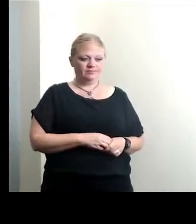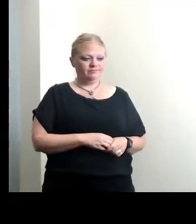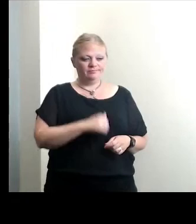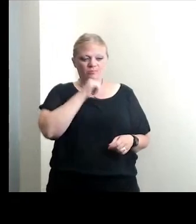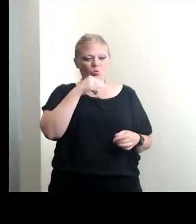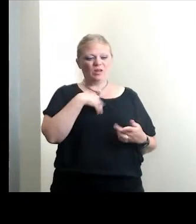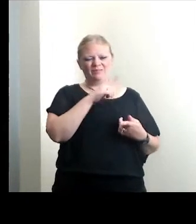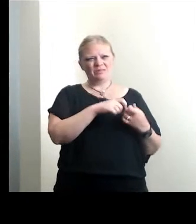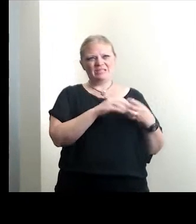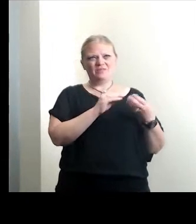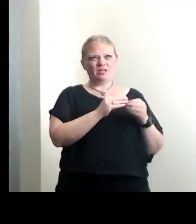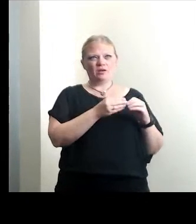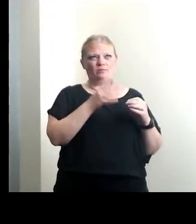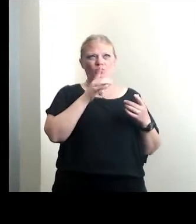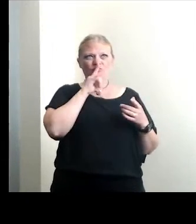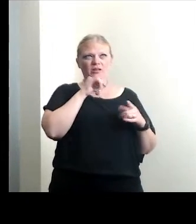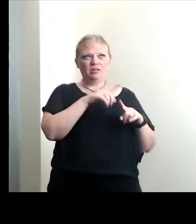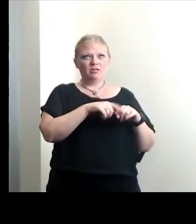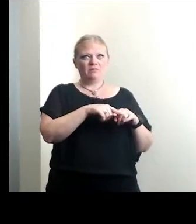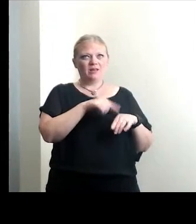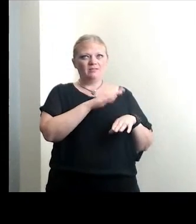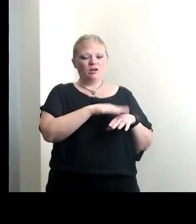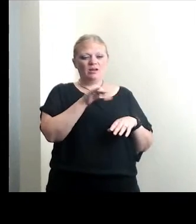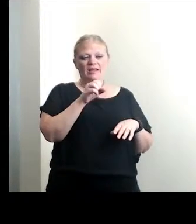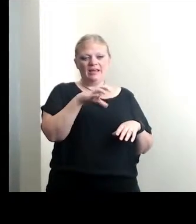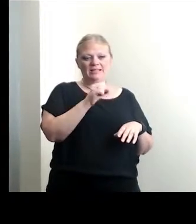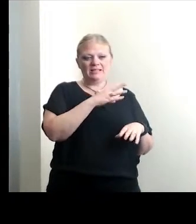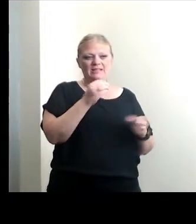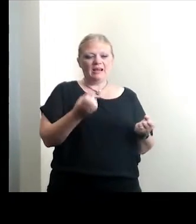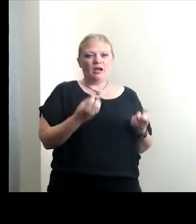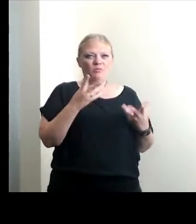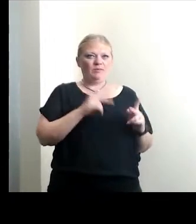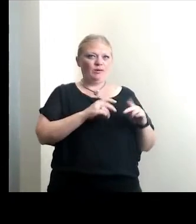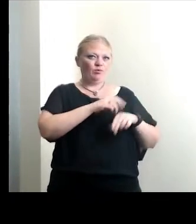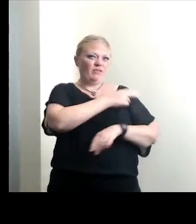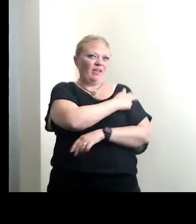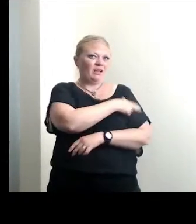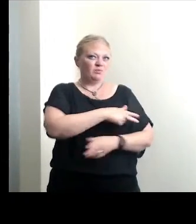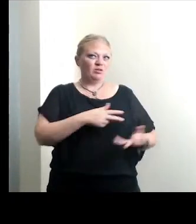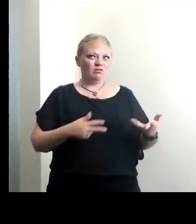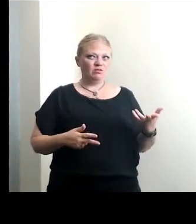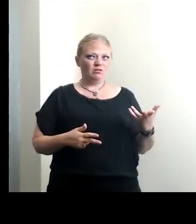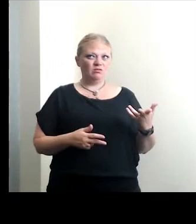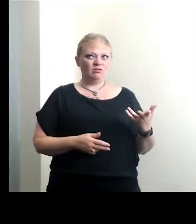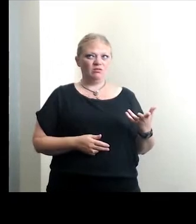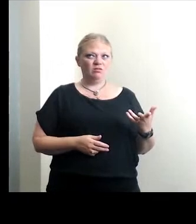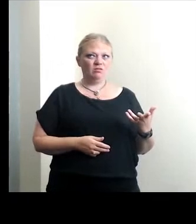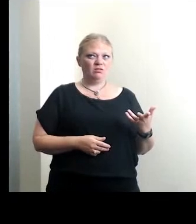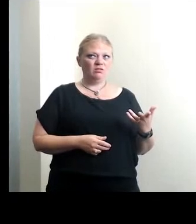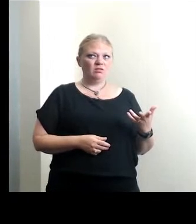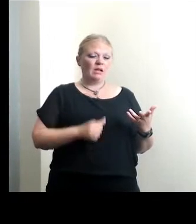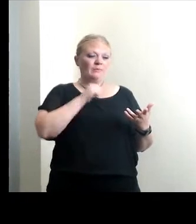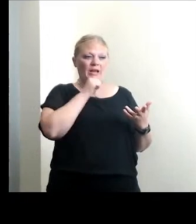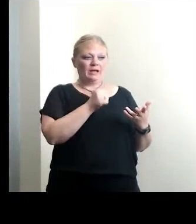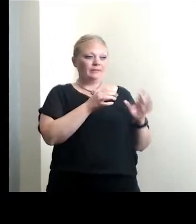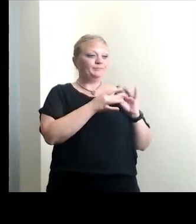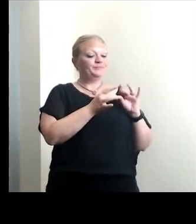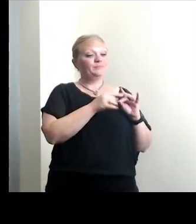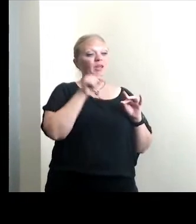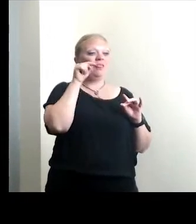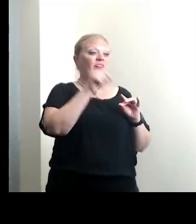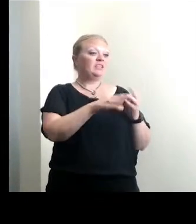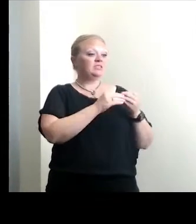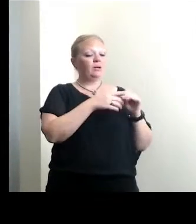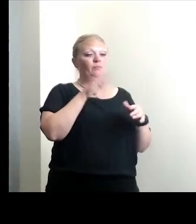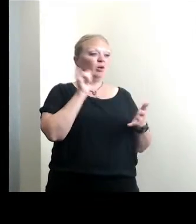a specific number. It's going to depend on cases as well as hospitalizations. So we're not going to say that you hit this mark and then that's